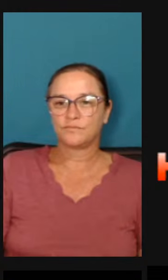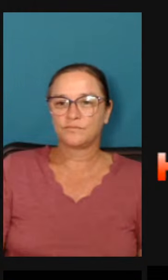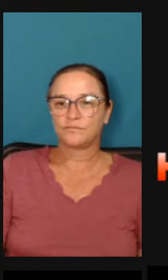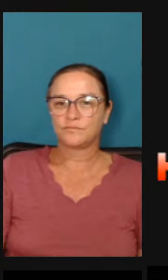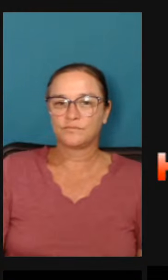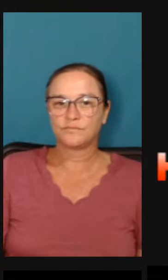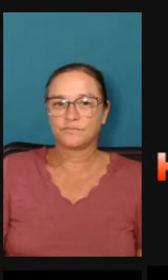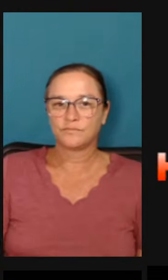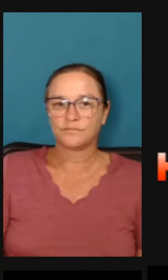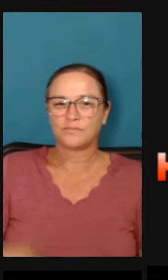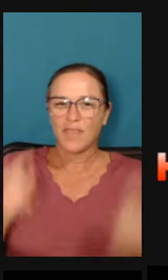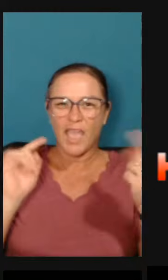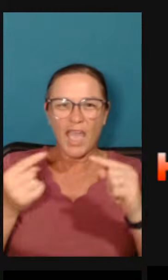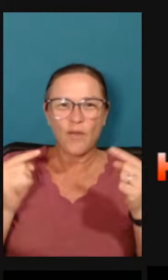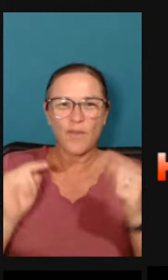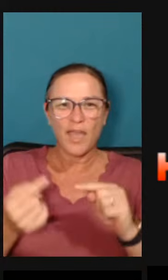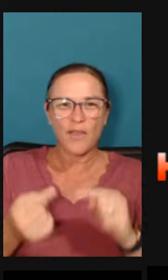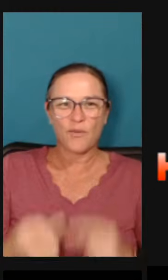Ow.